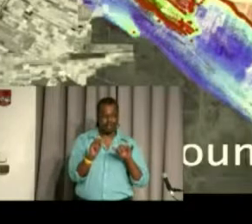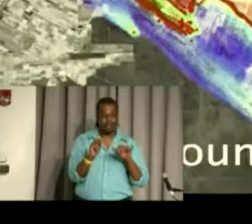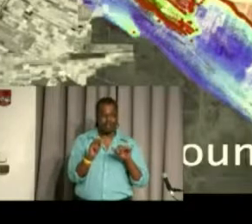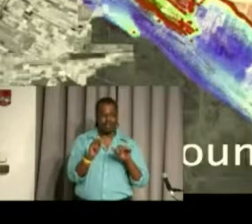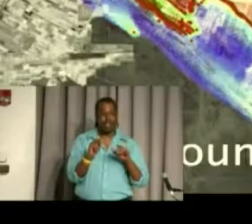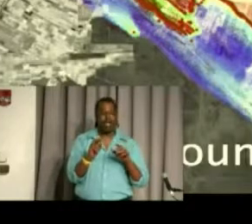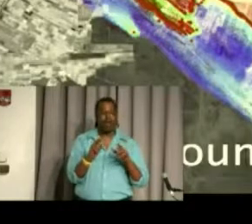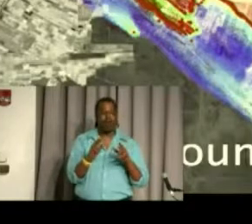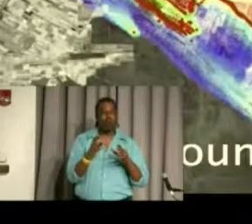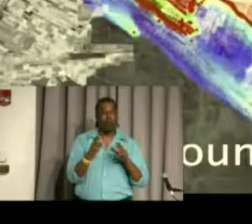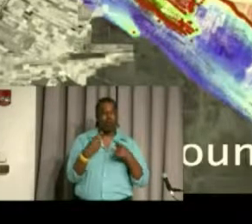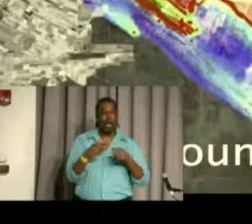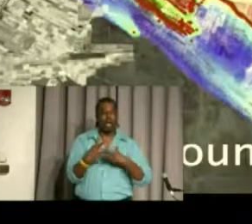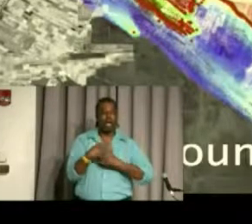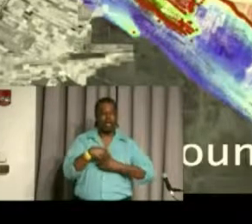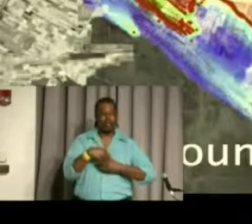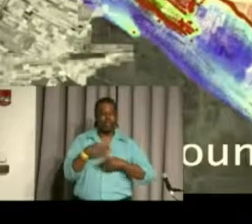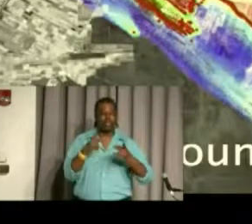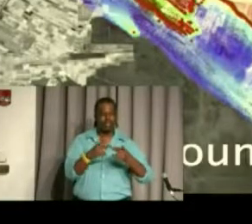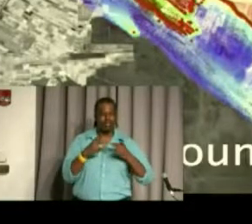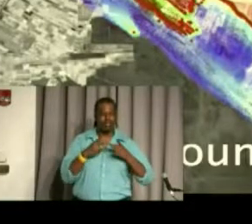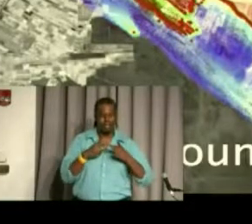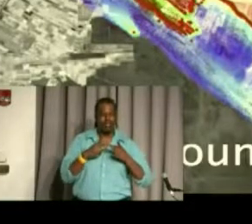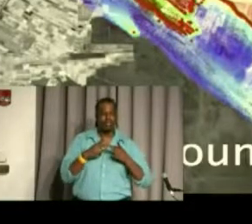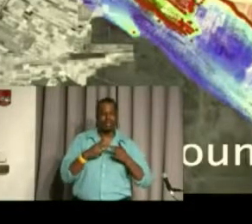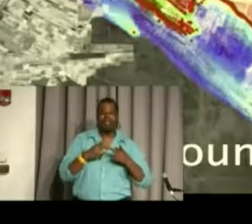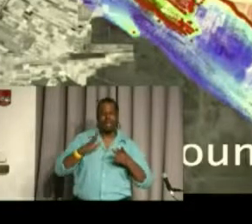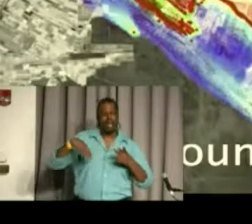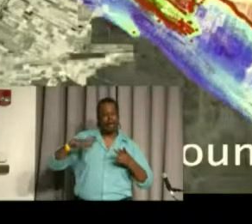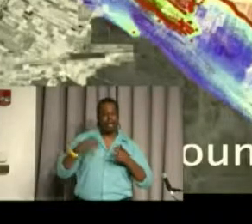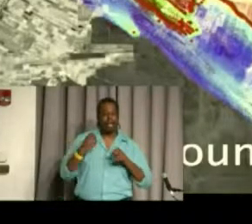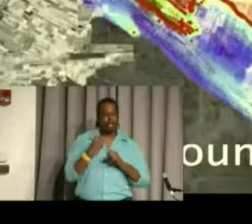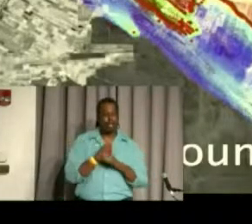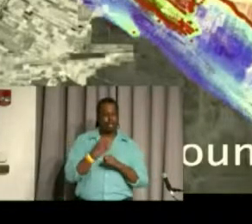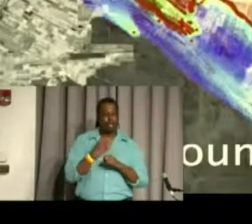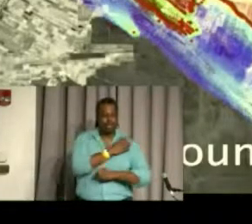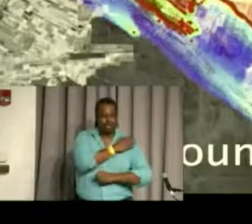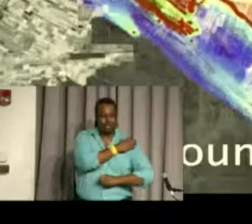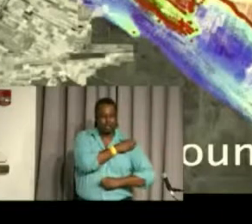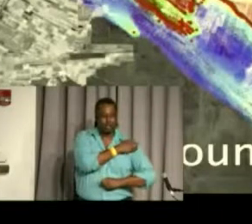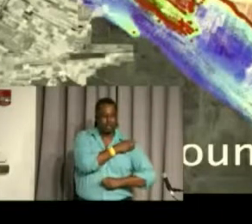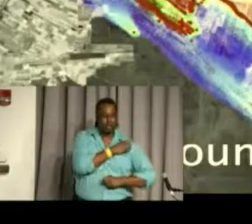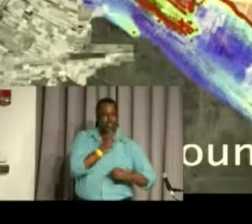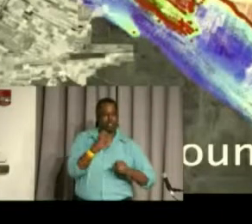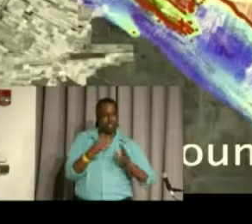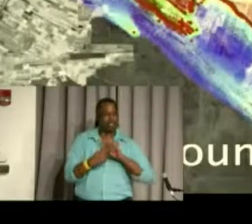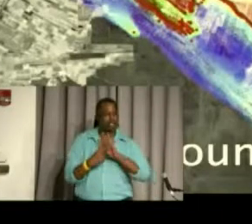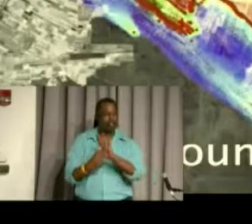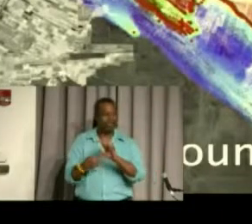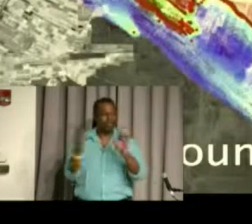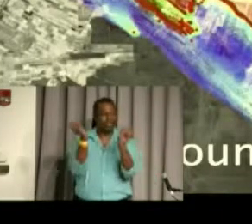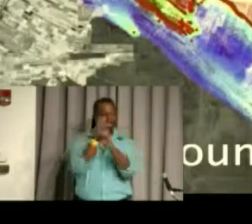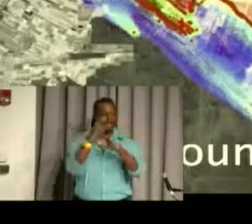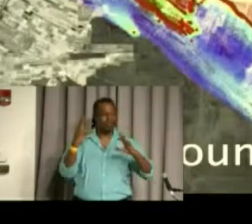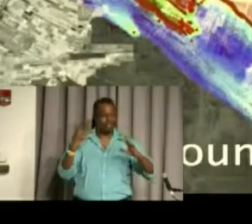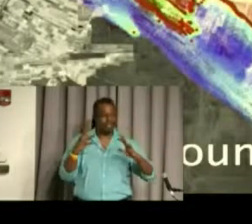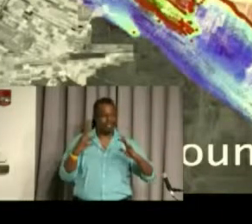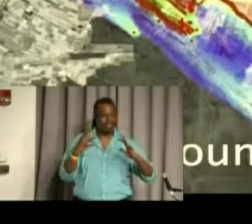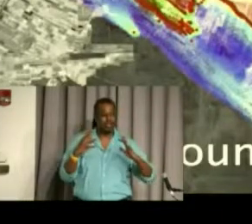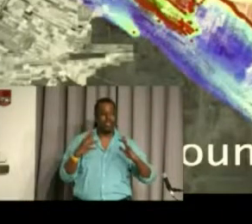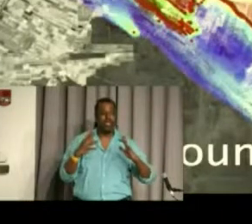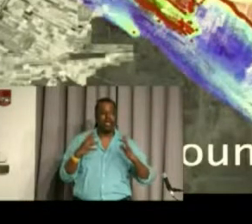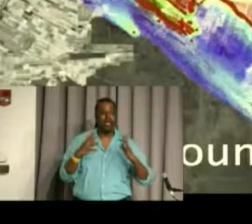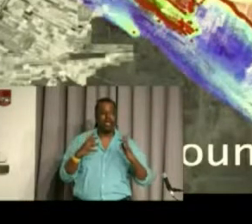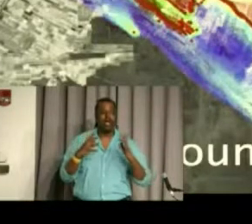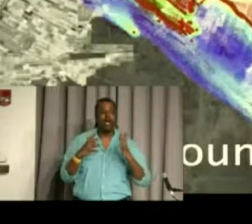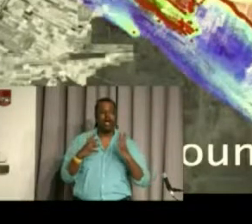those facilities that have not yet been constructed and therefore present the state's